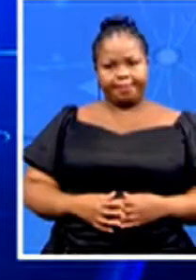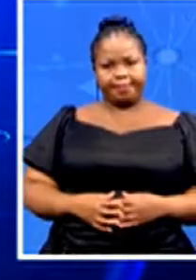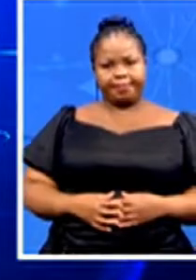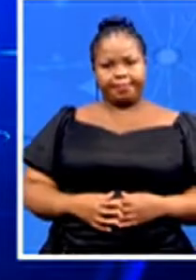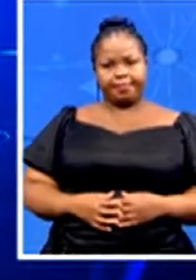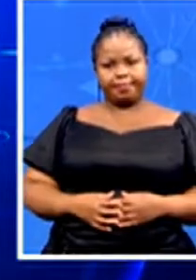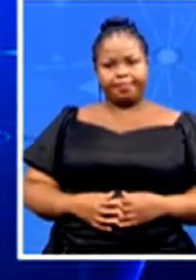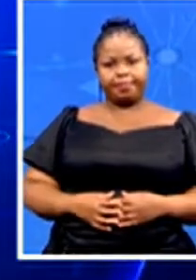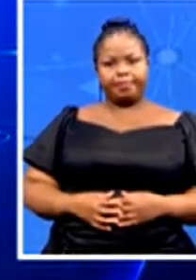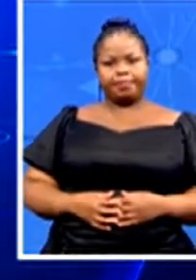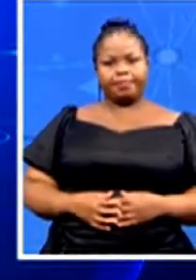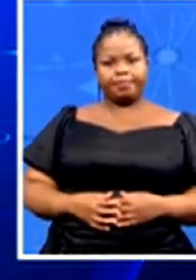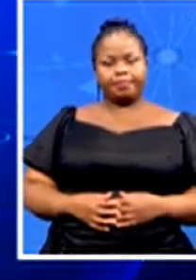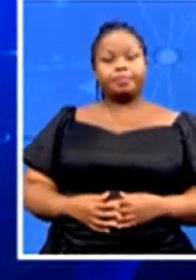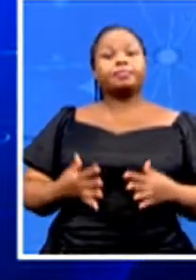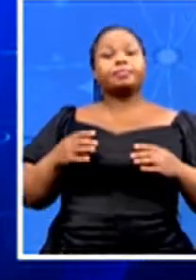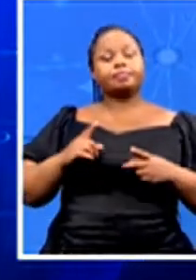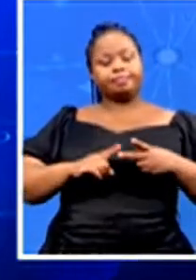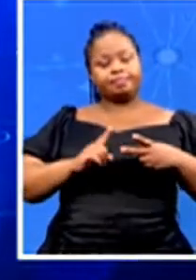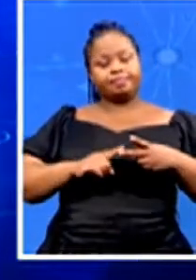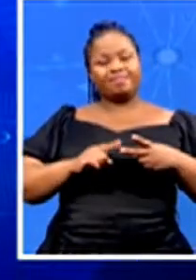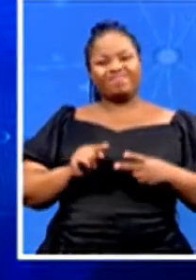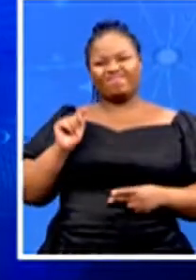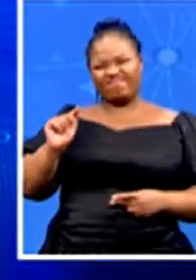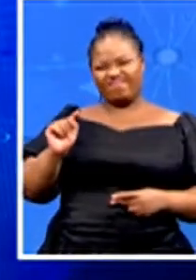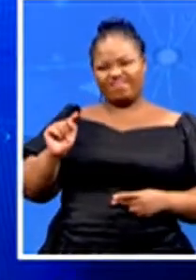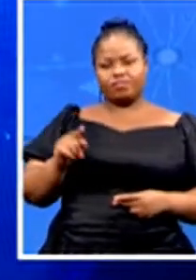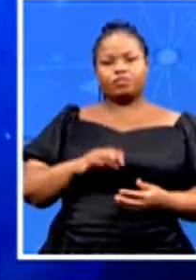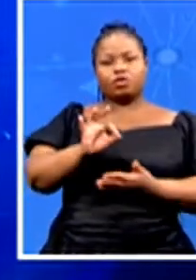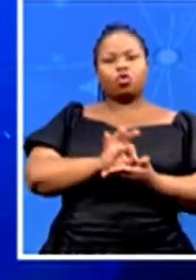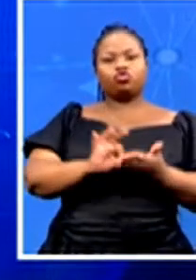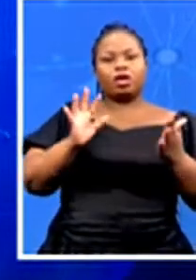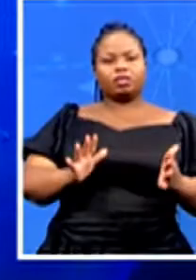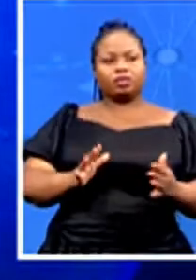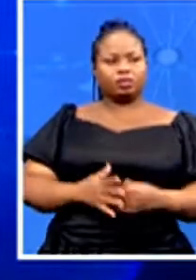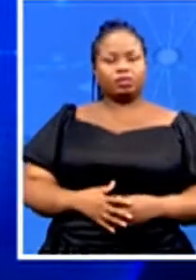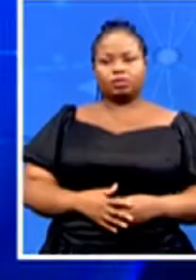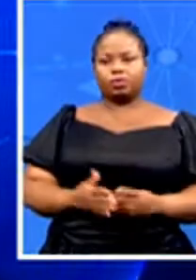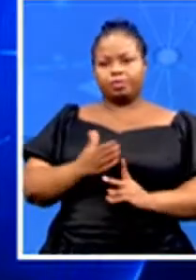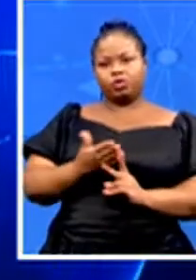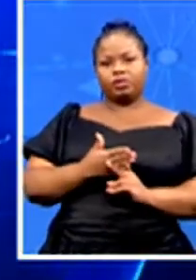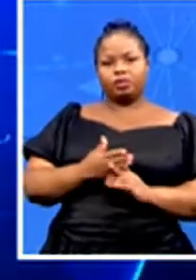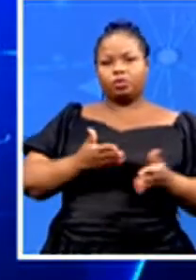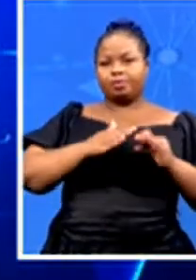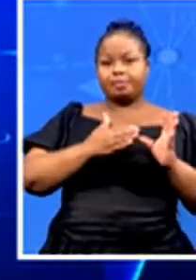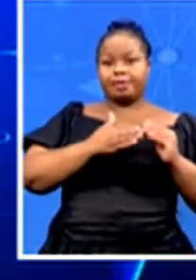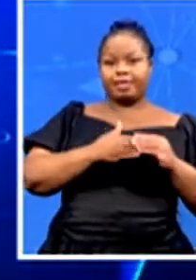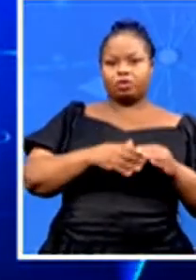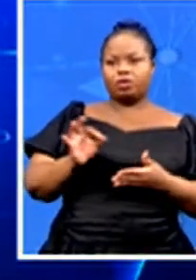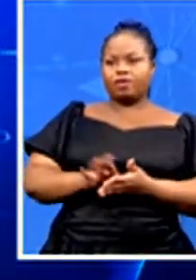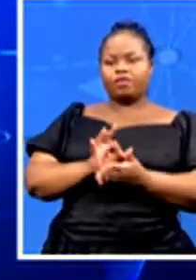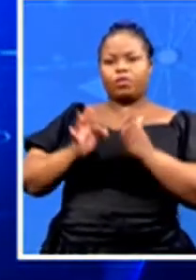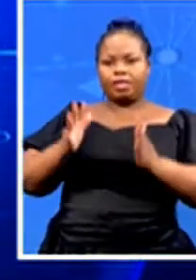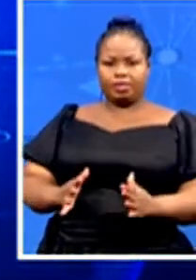I define this as a contract between the citizens or the voters and the politicians. So